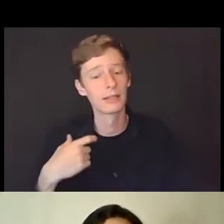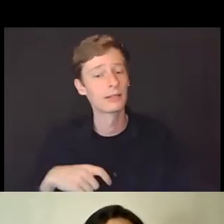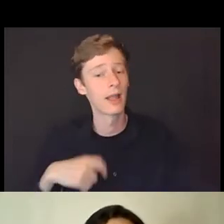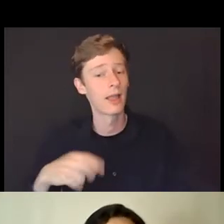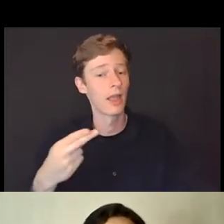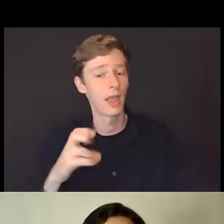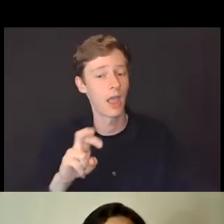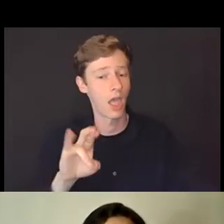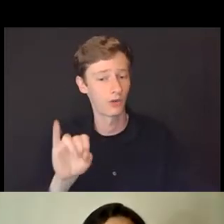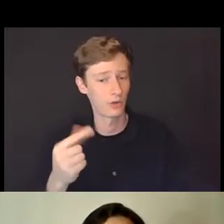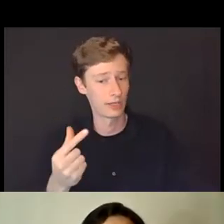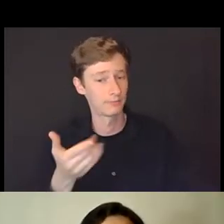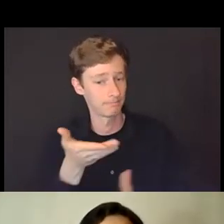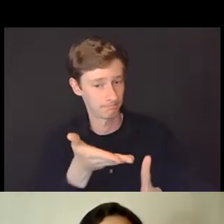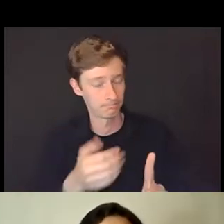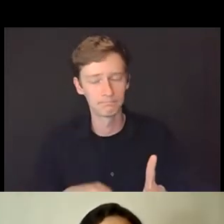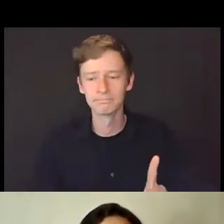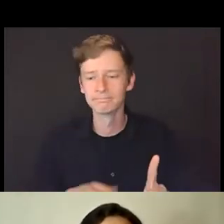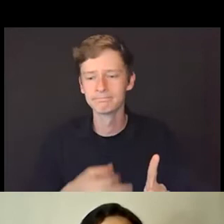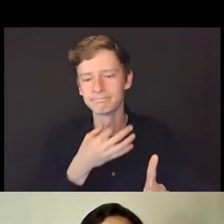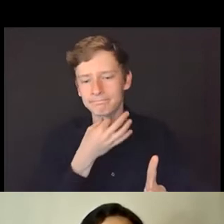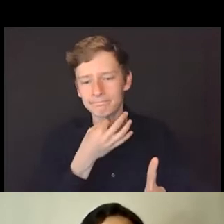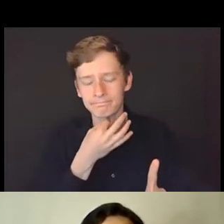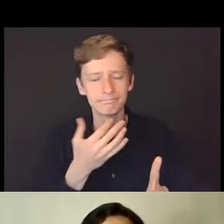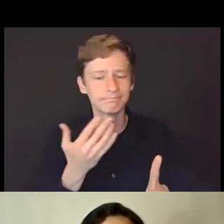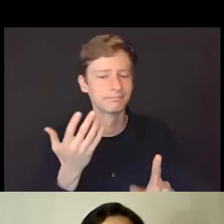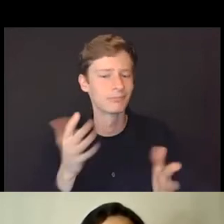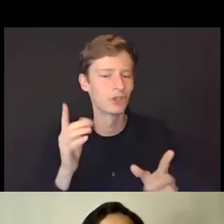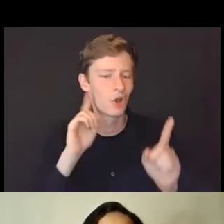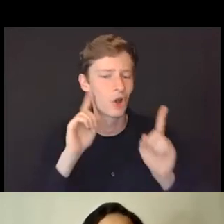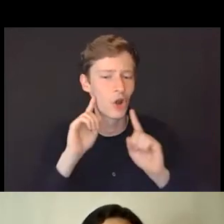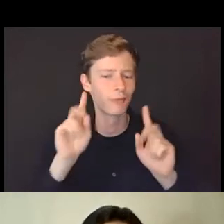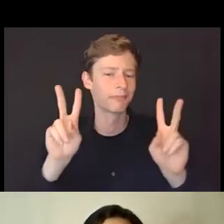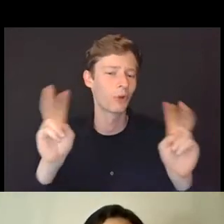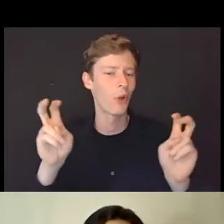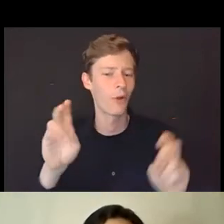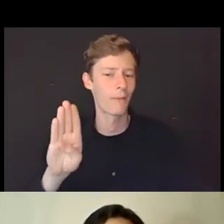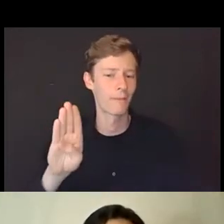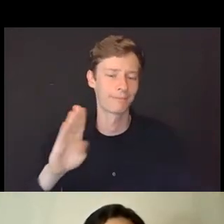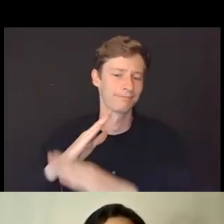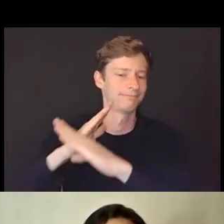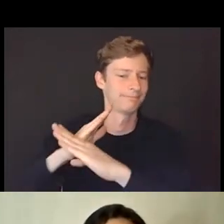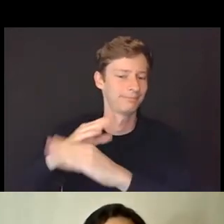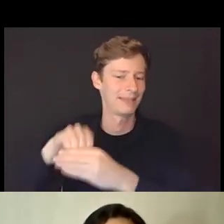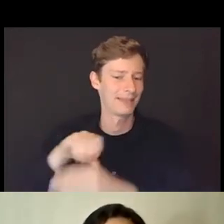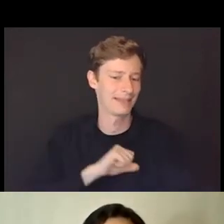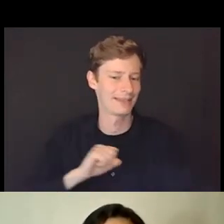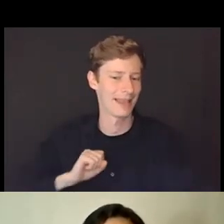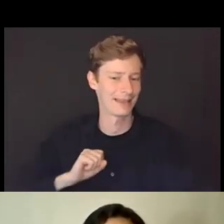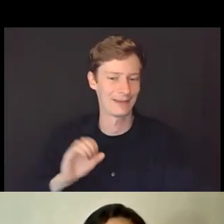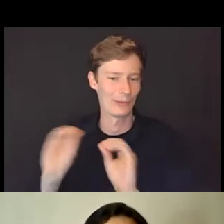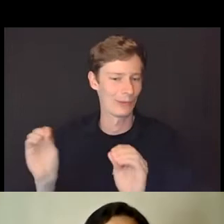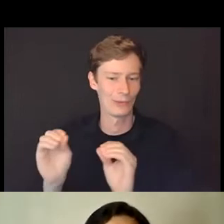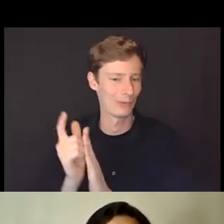it. You know, we've heard a lot about the brick wall in the Senate, but you know, what specific actions